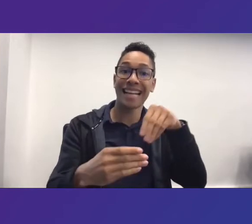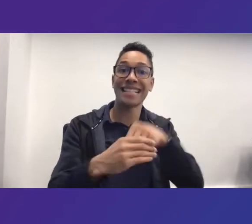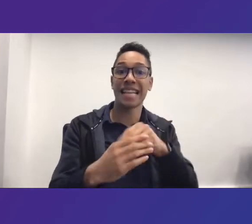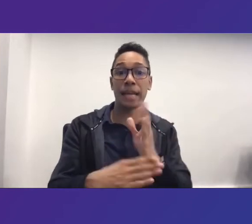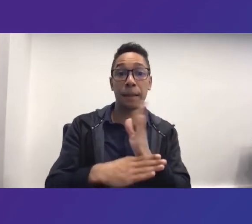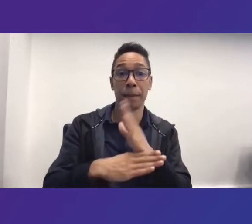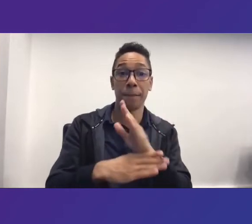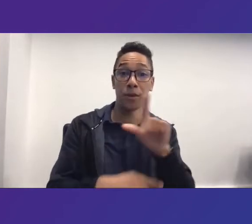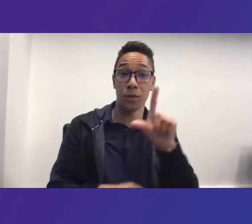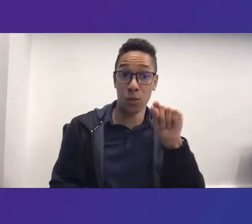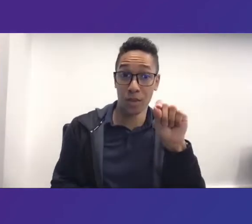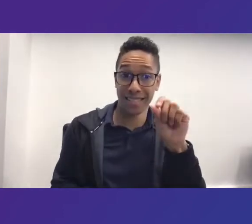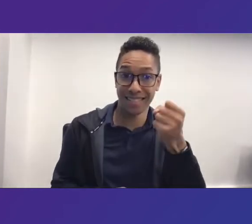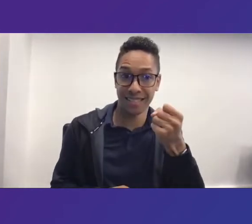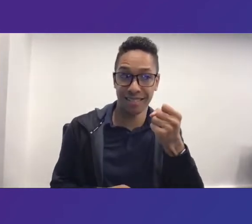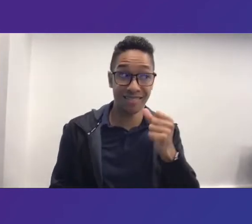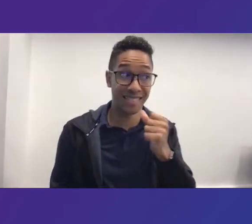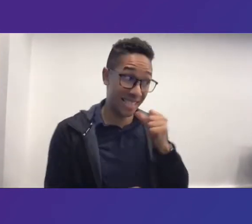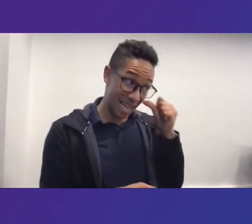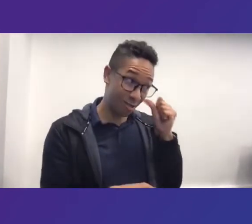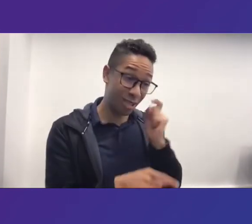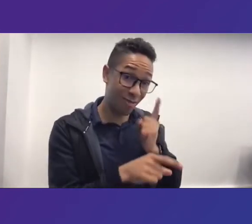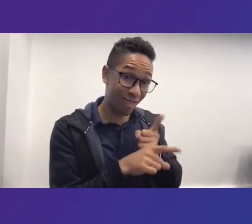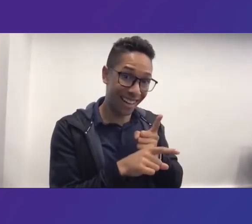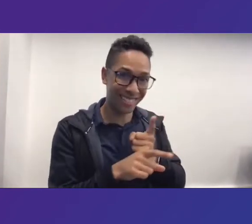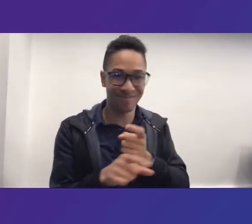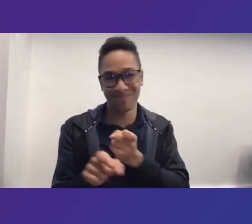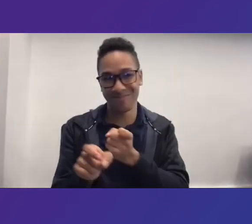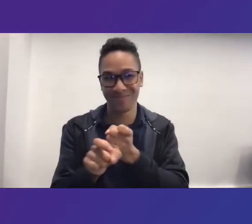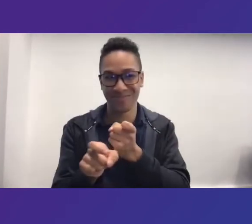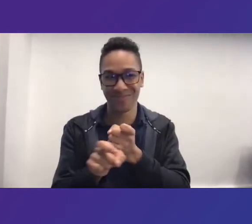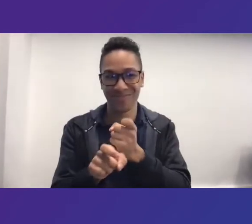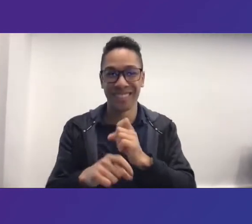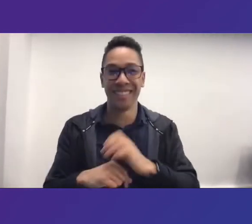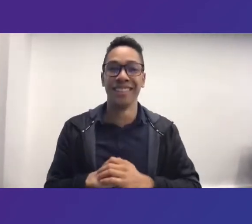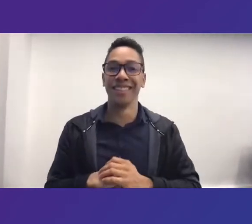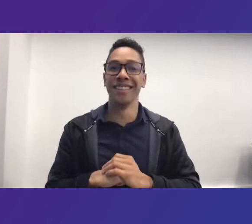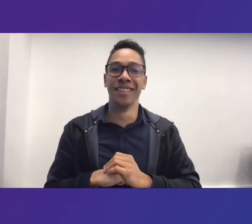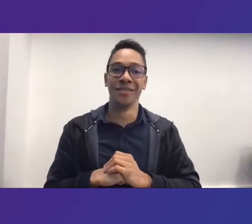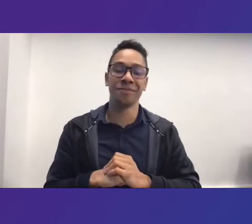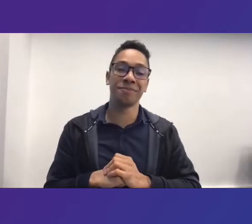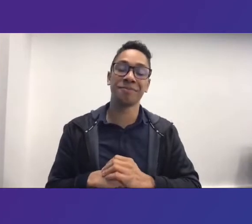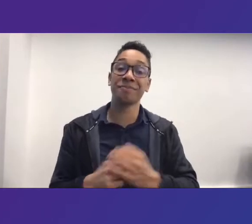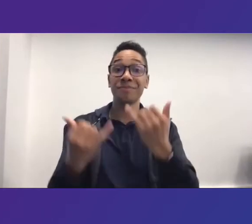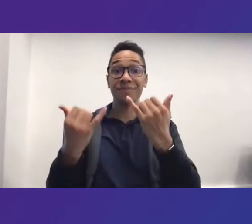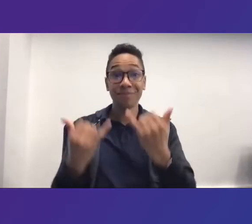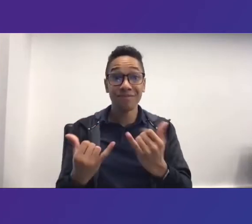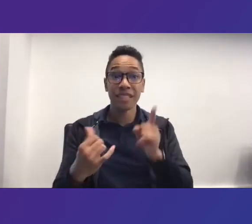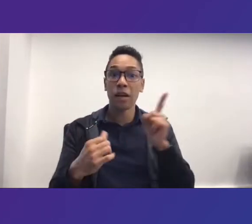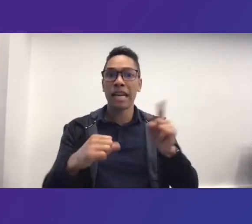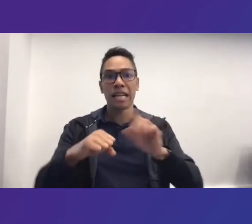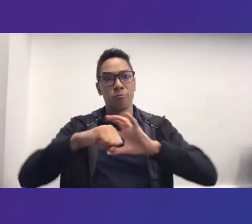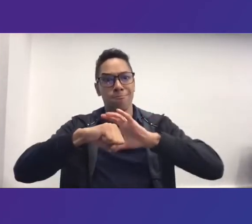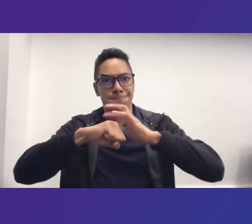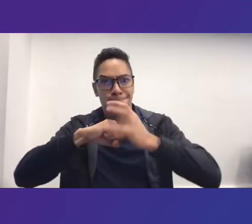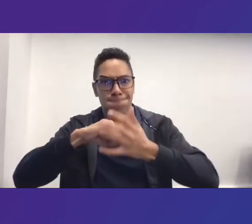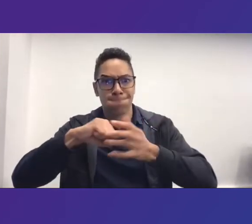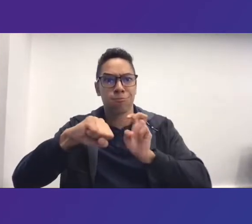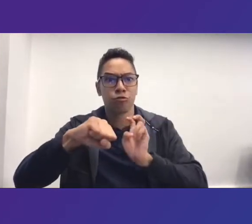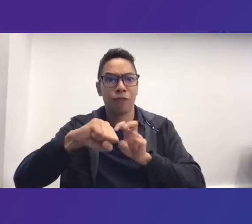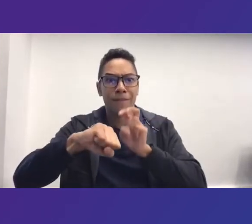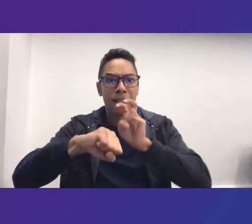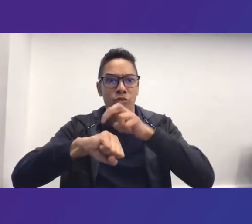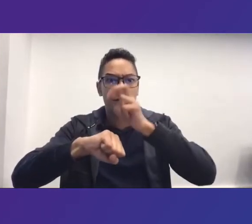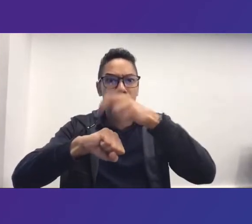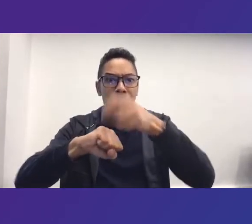mid-20s. Just yesterday, right? He now has danced throughout the world as a concert